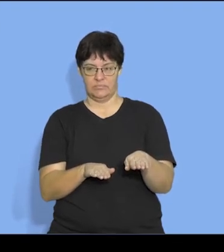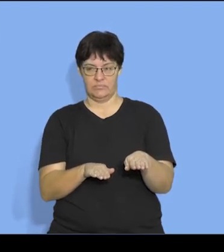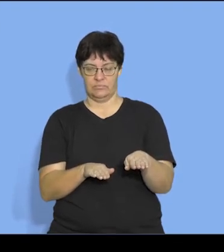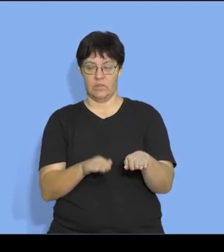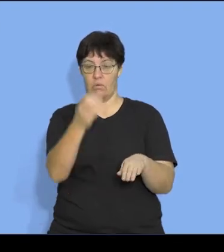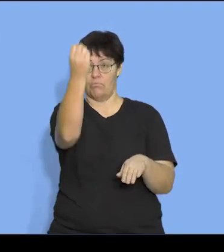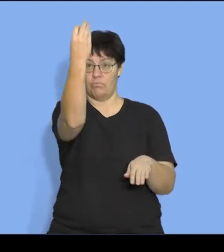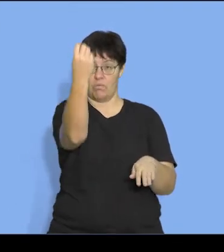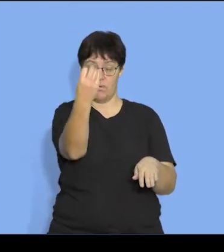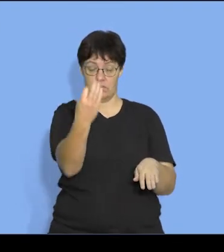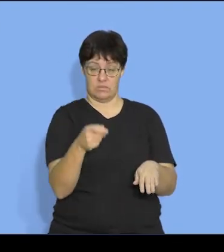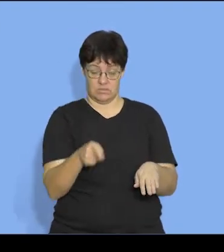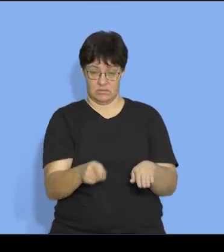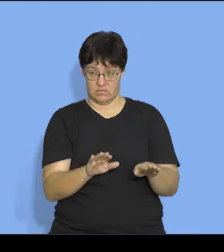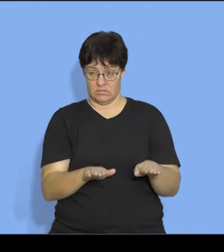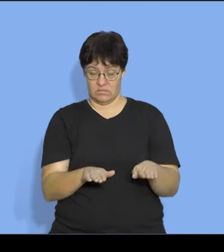here's the robot.